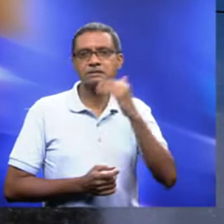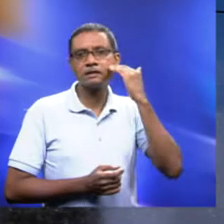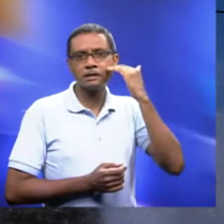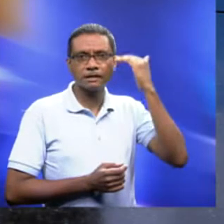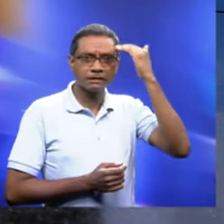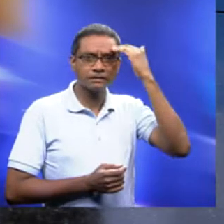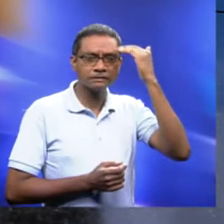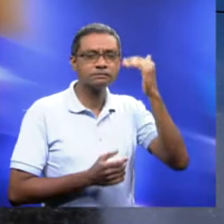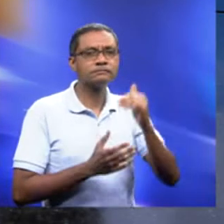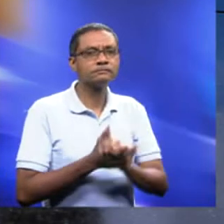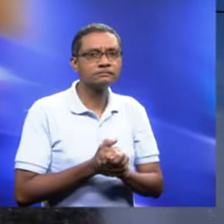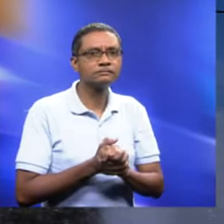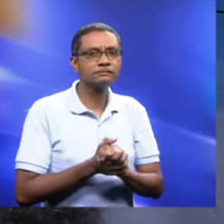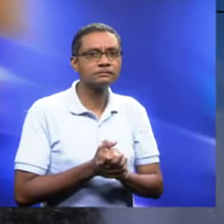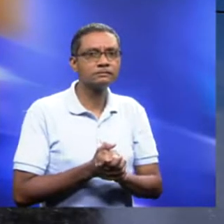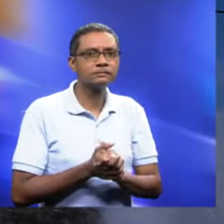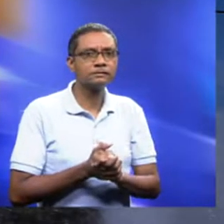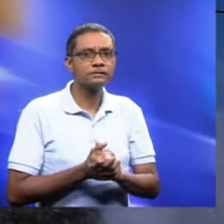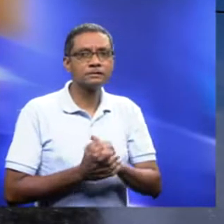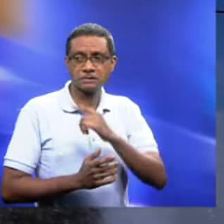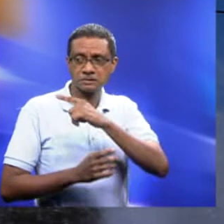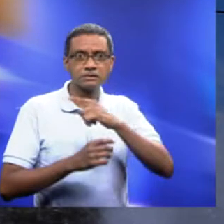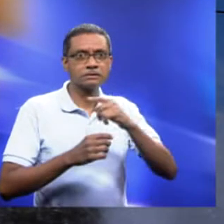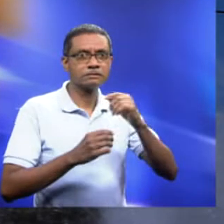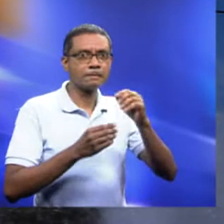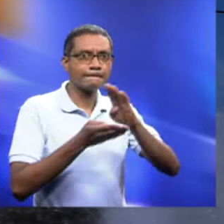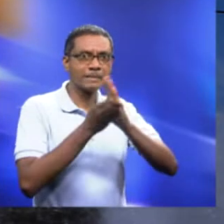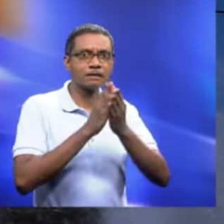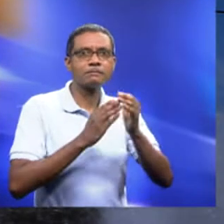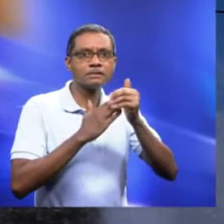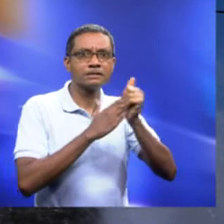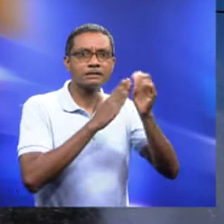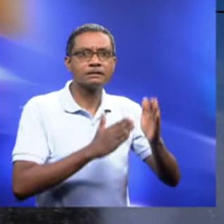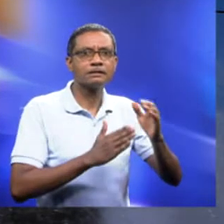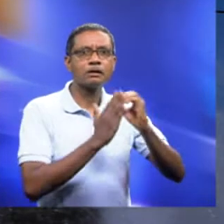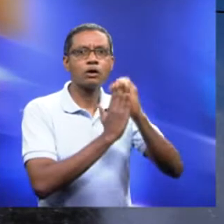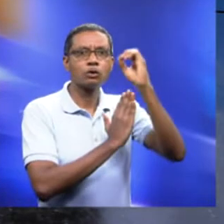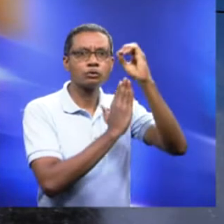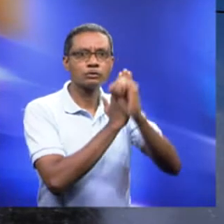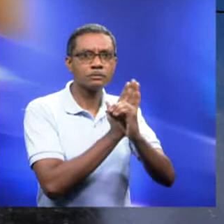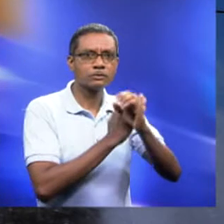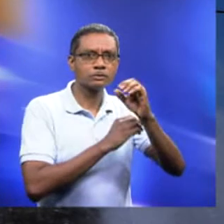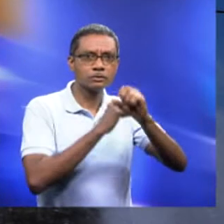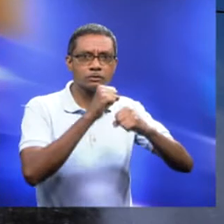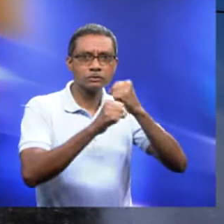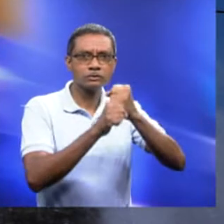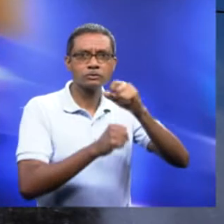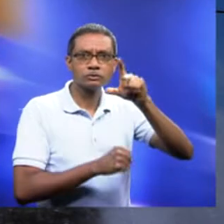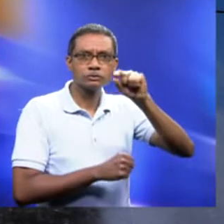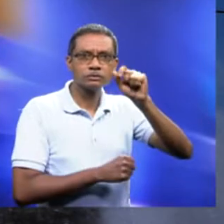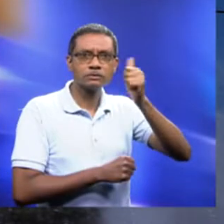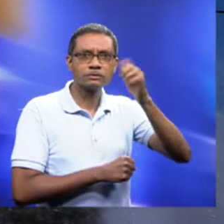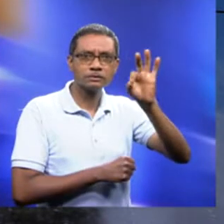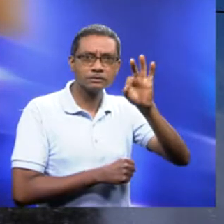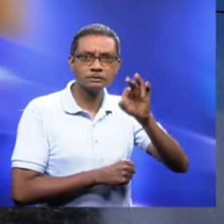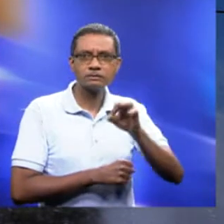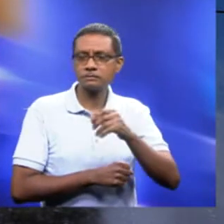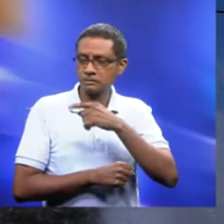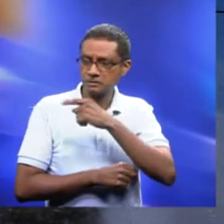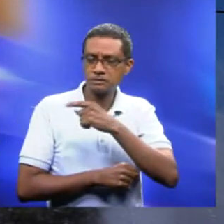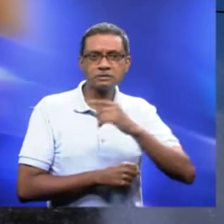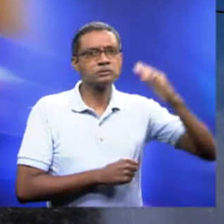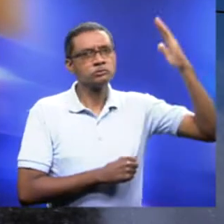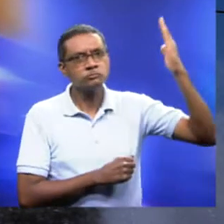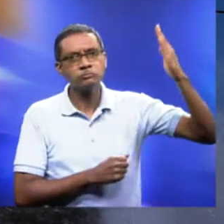CSMU, in October of 2019, and has built public awareness of cybercrime through his lectures within the